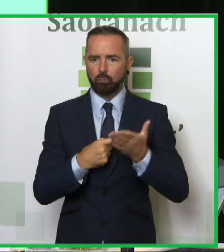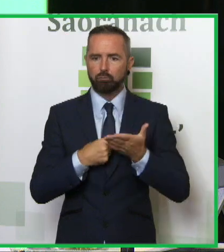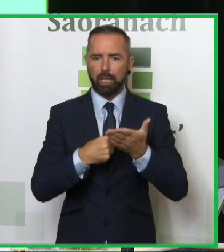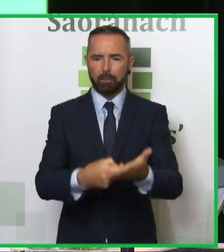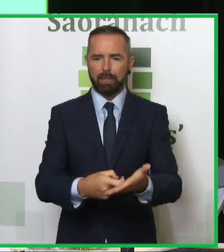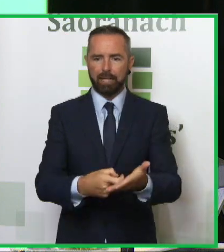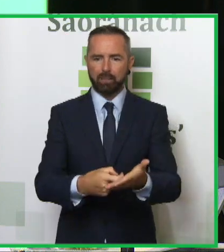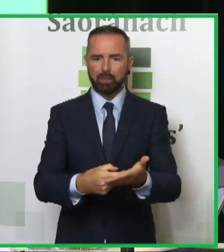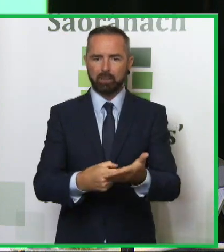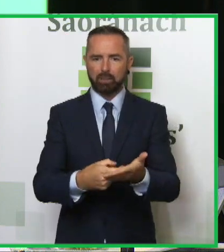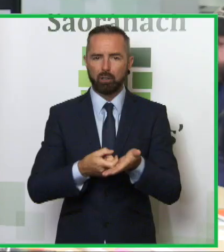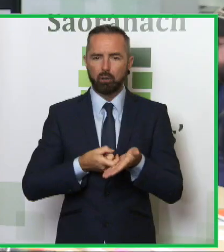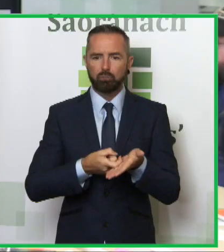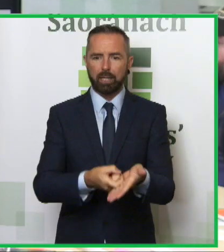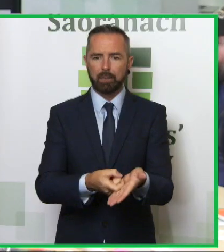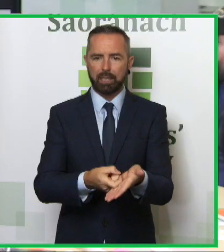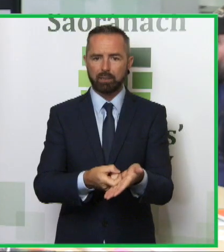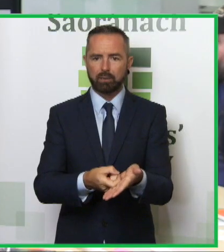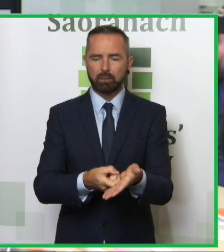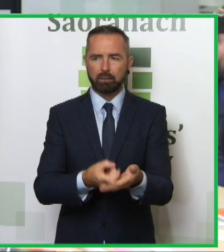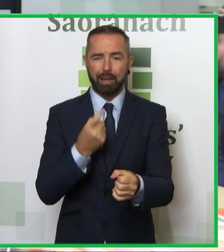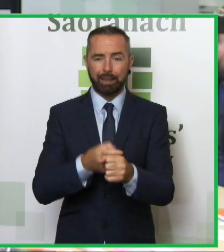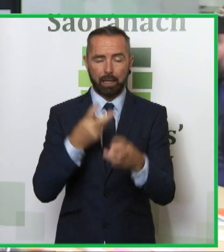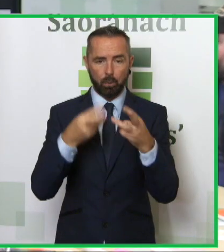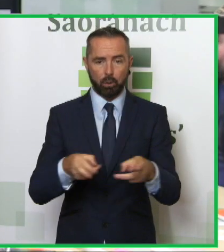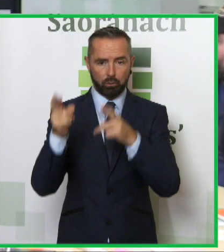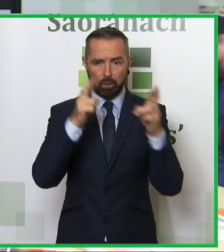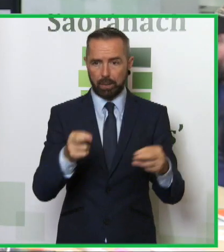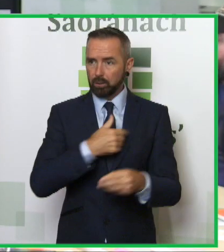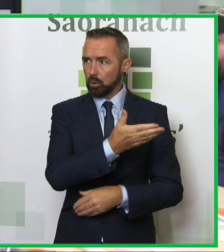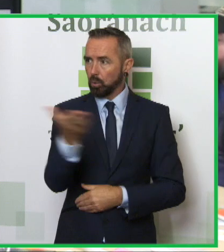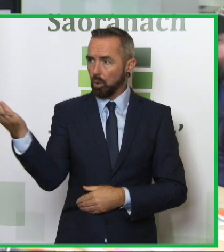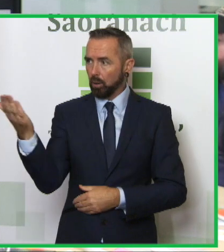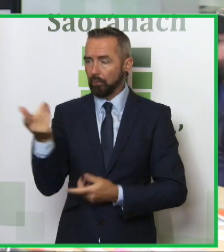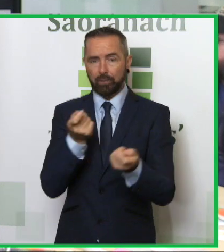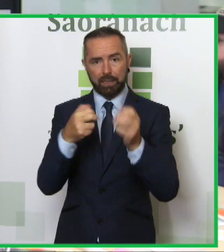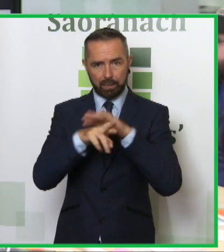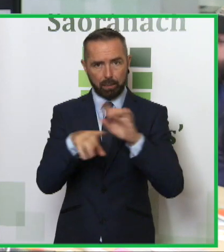recommendations for balloting on. Again, can I restate and encourage you at the tables with your facilitators,